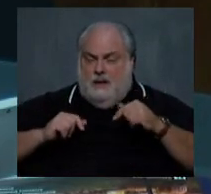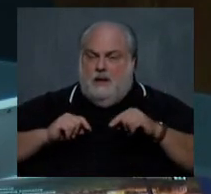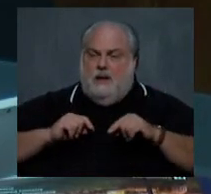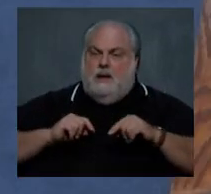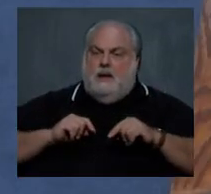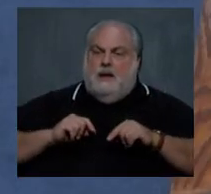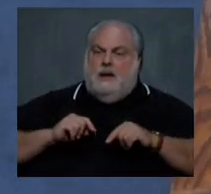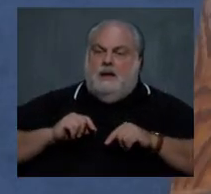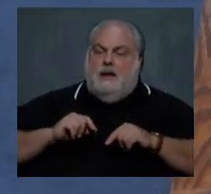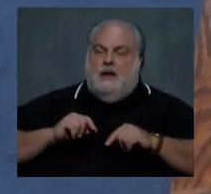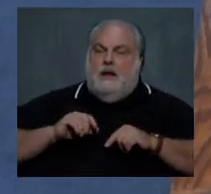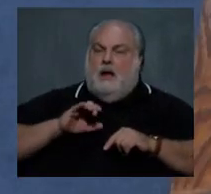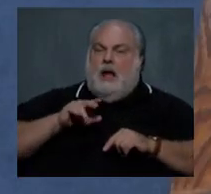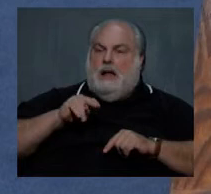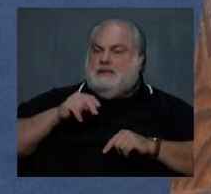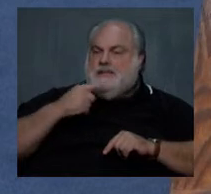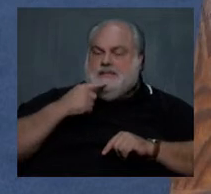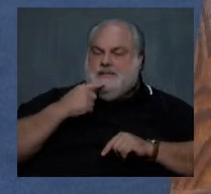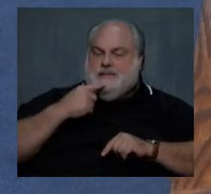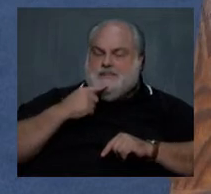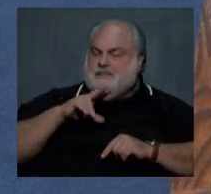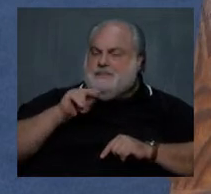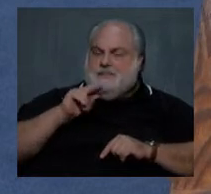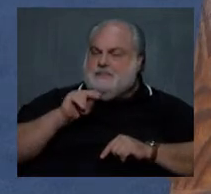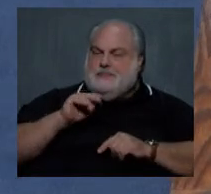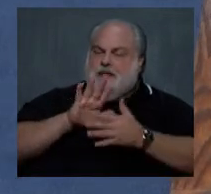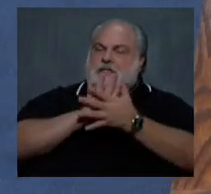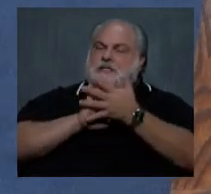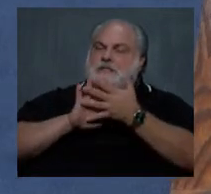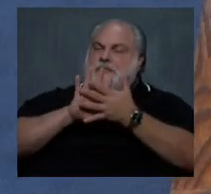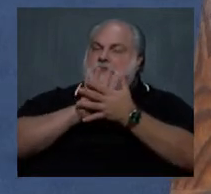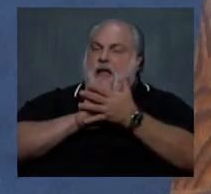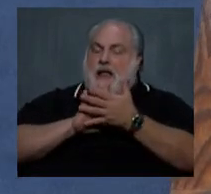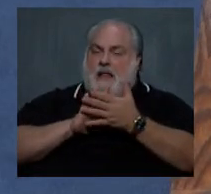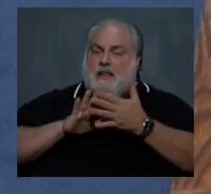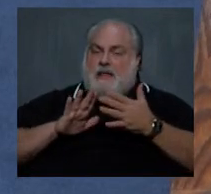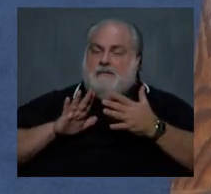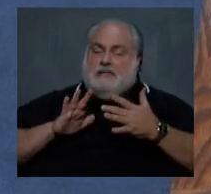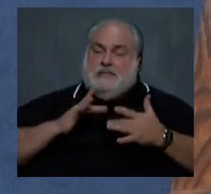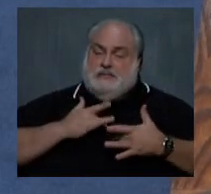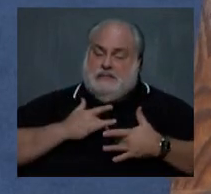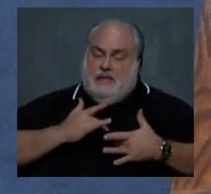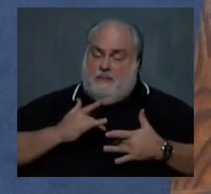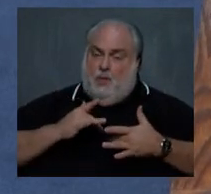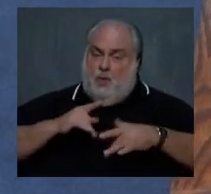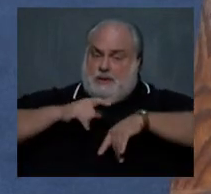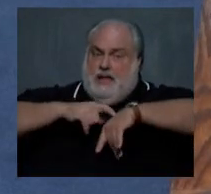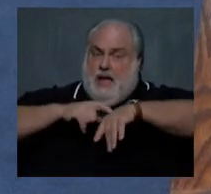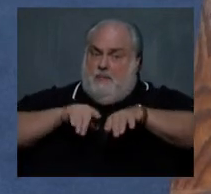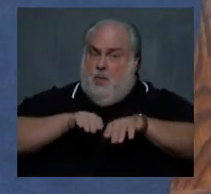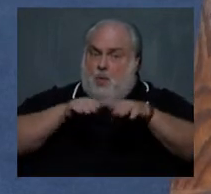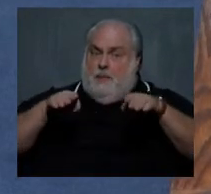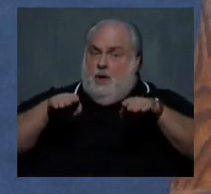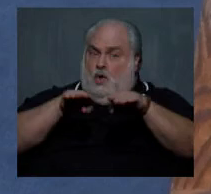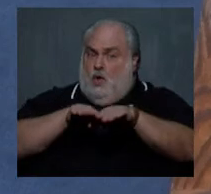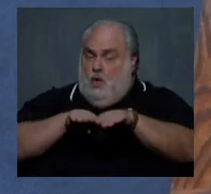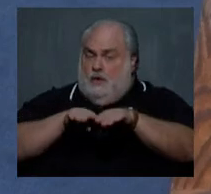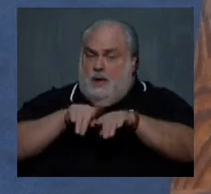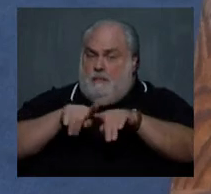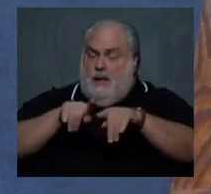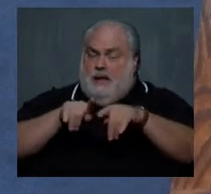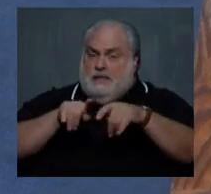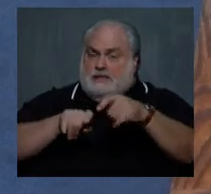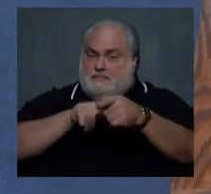No, it's just in general, what we got in there is just they have the typical carnival hours that they're gonna have, but not a time frame of